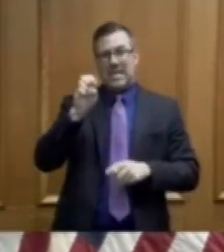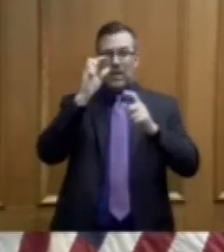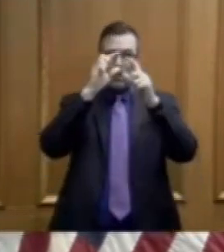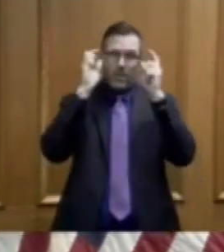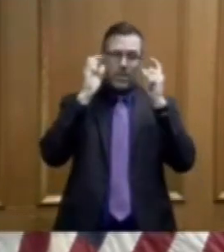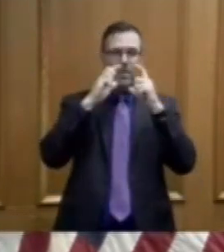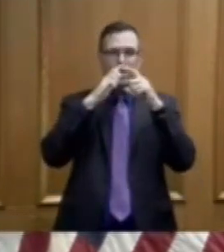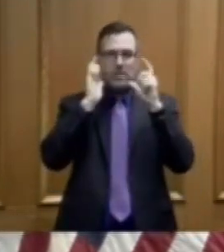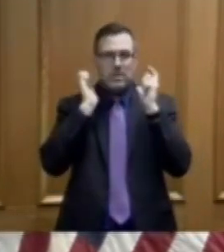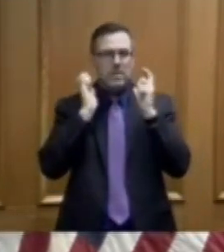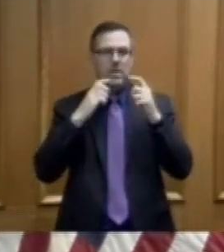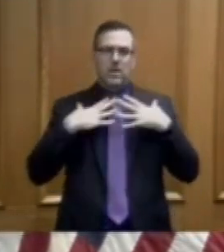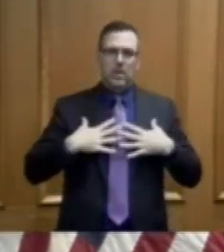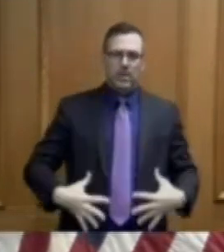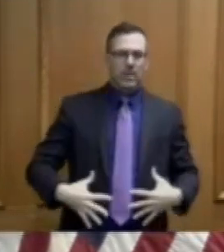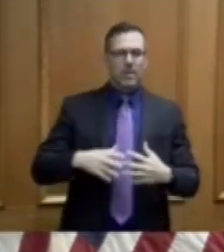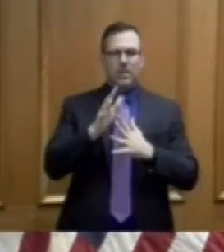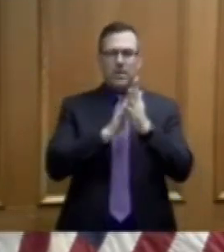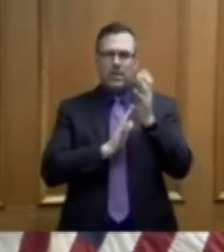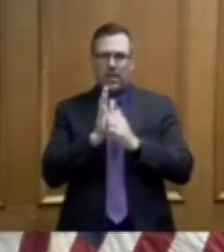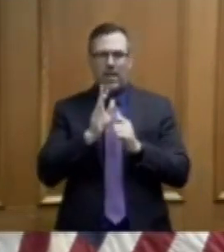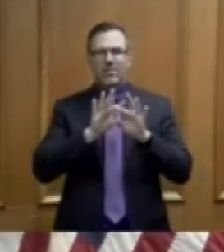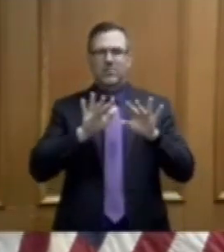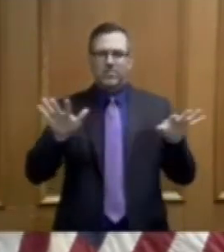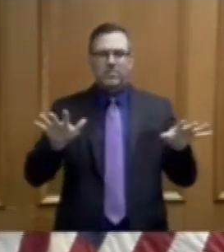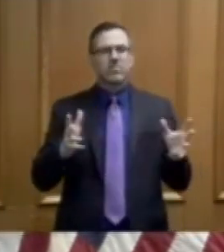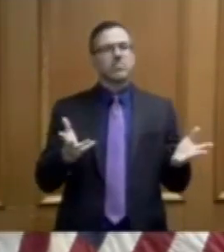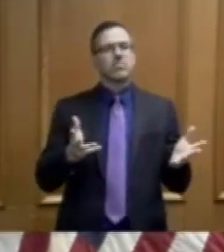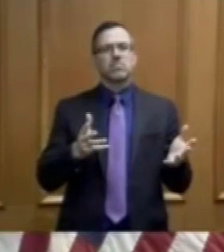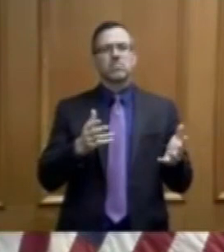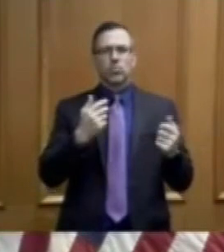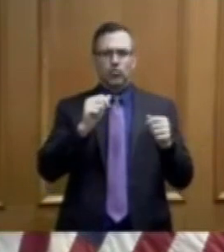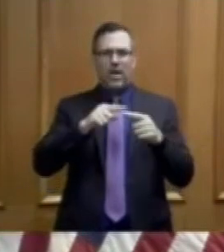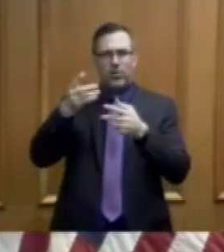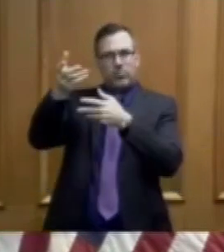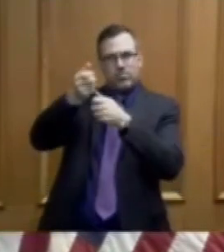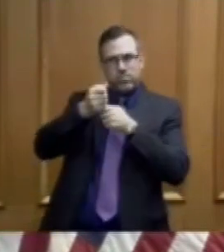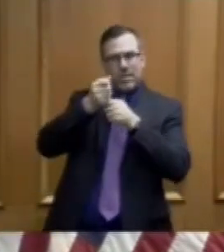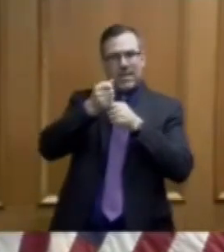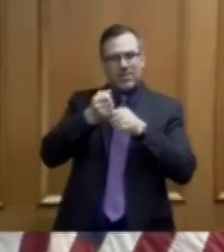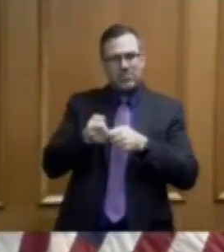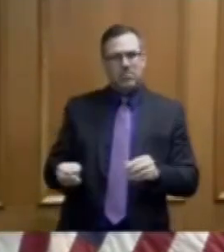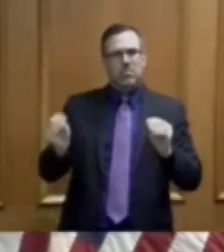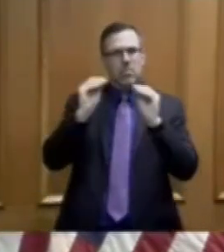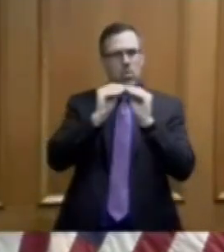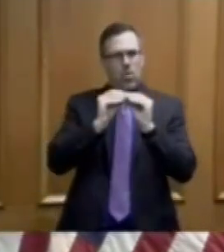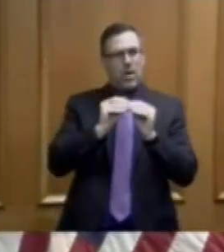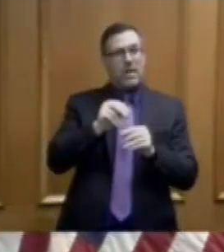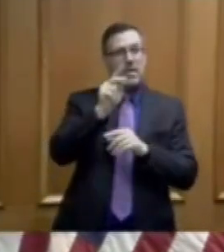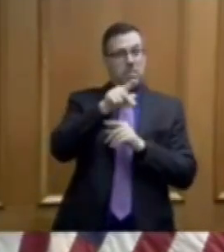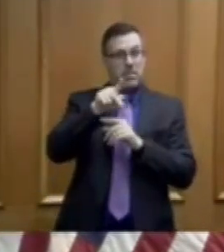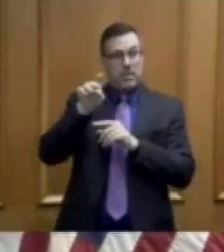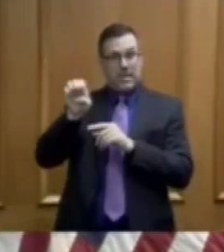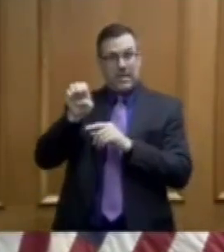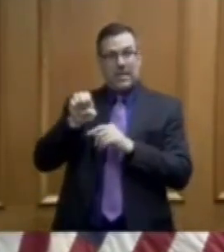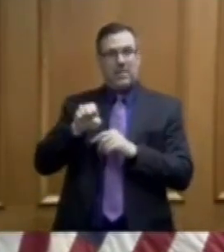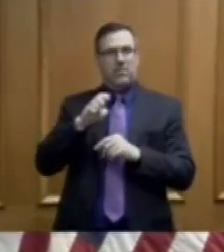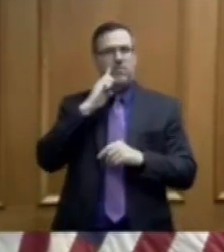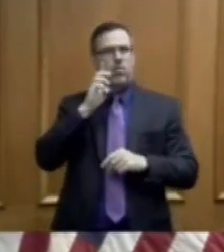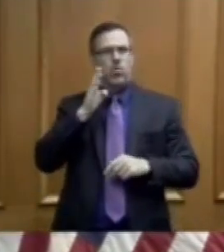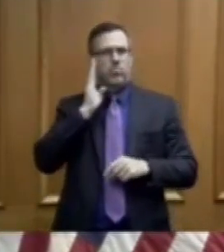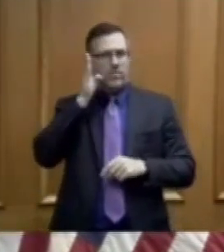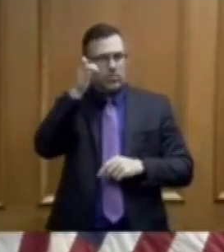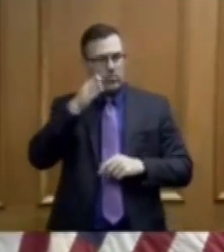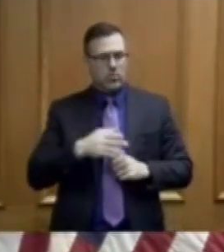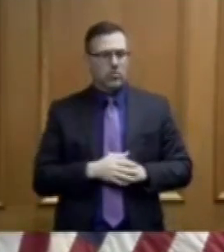update on our efforts at securing and acquiring the amount of PPE that we need in the days ahead.